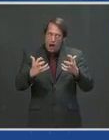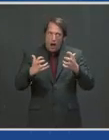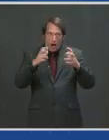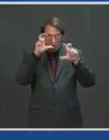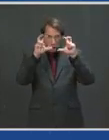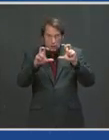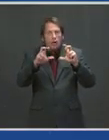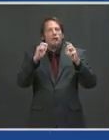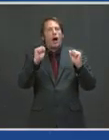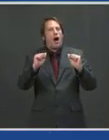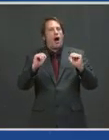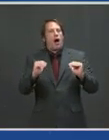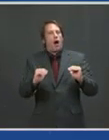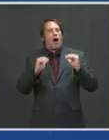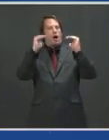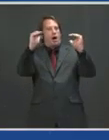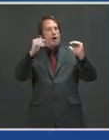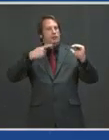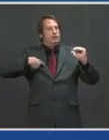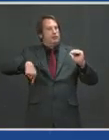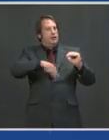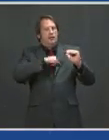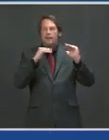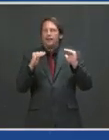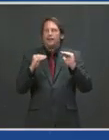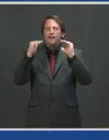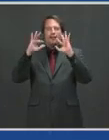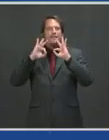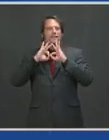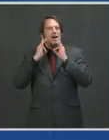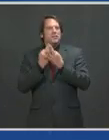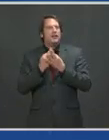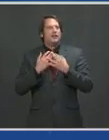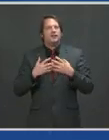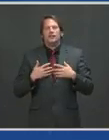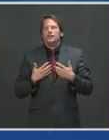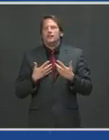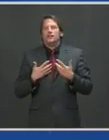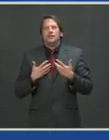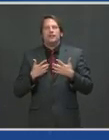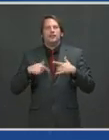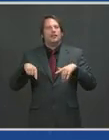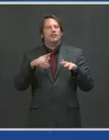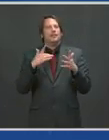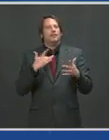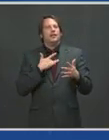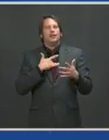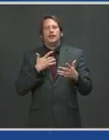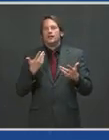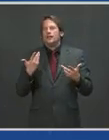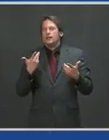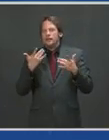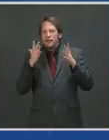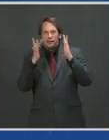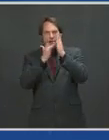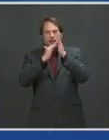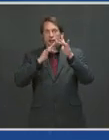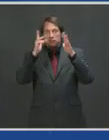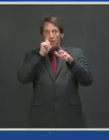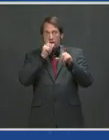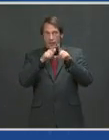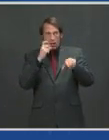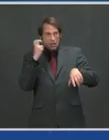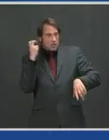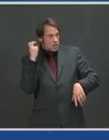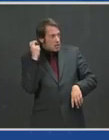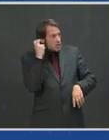Imagine a world where you and your family can travel coast to coast without a single tank of gas, or in a high-speed train,